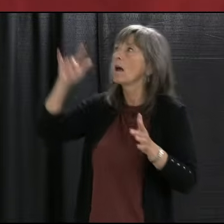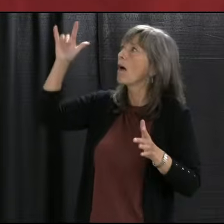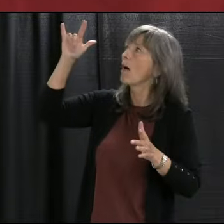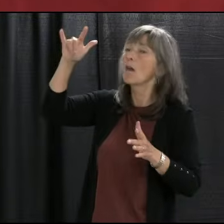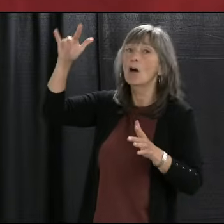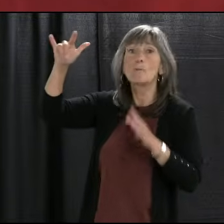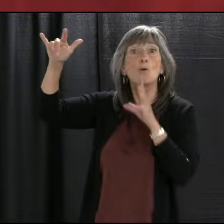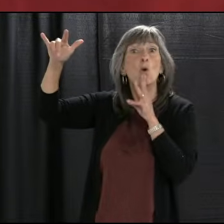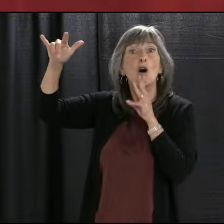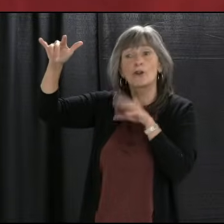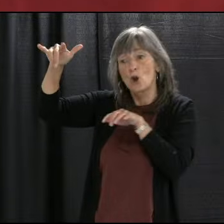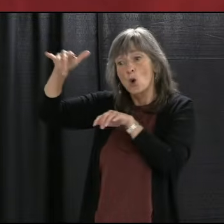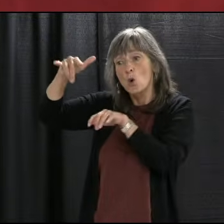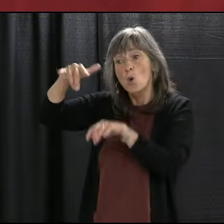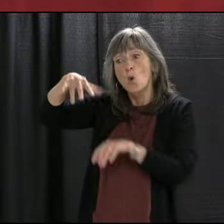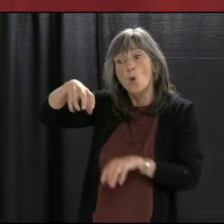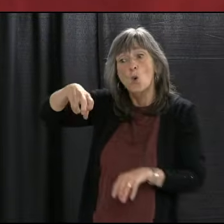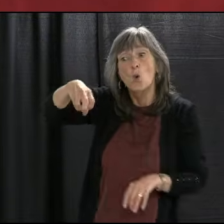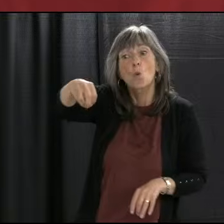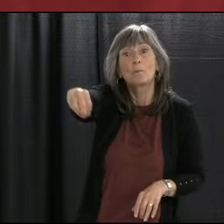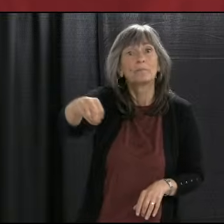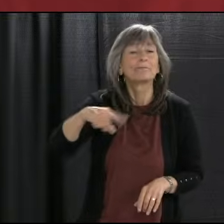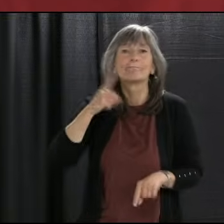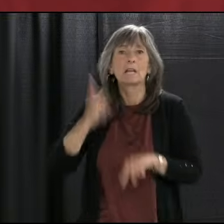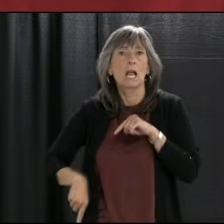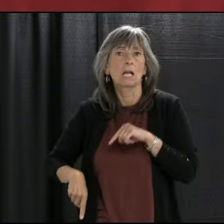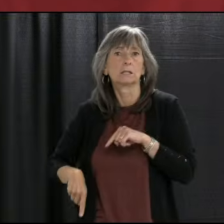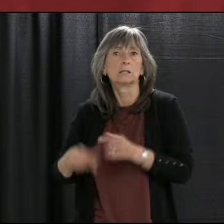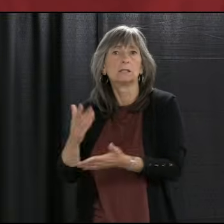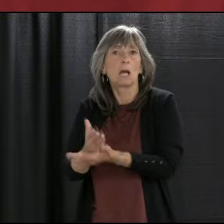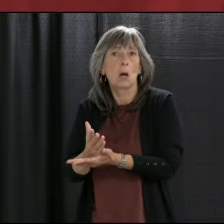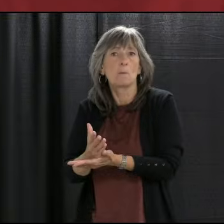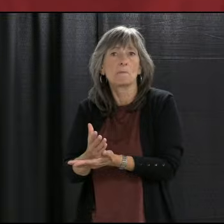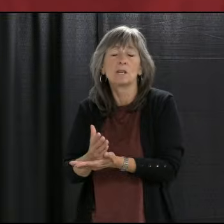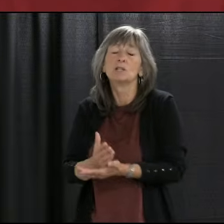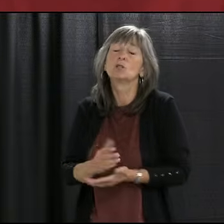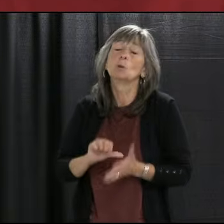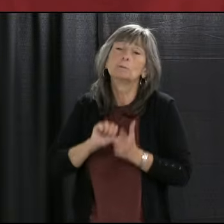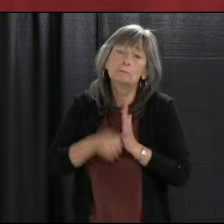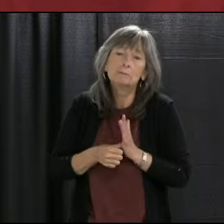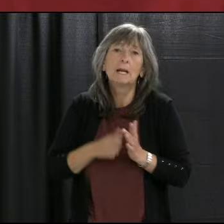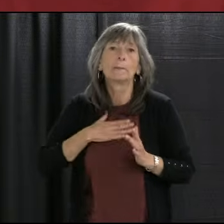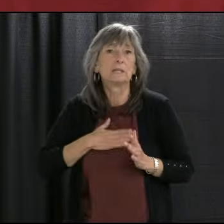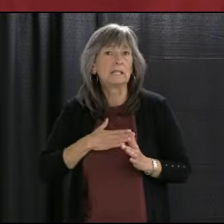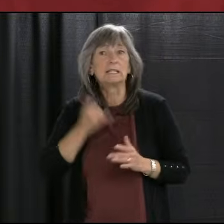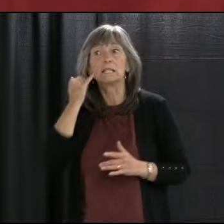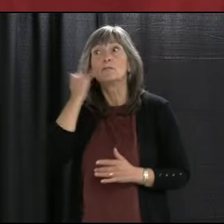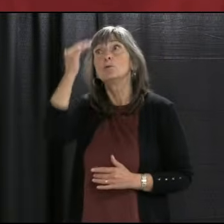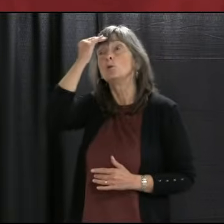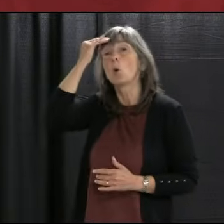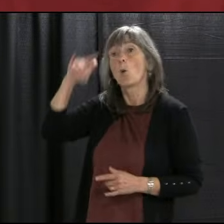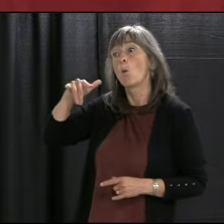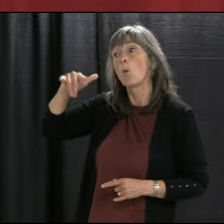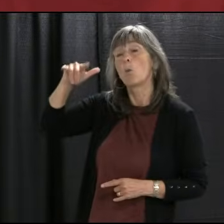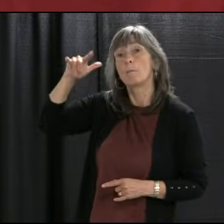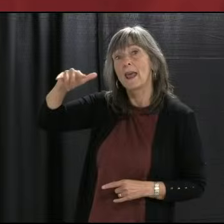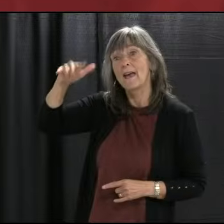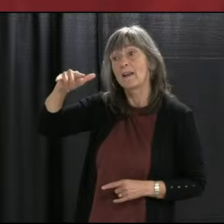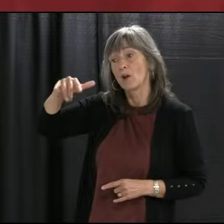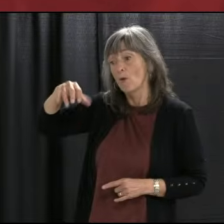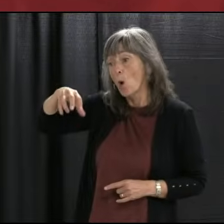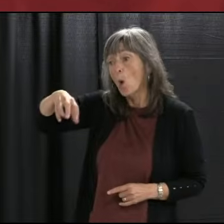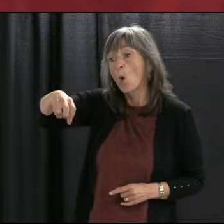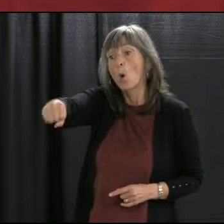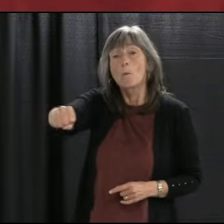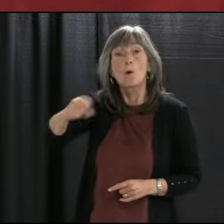some hindrance to suppression efforts, it bears repeating, and hopefully that message will get through. Mental